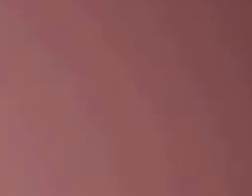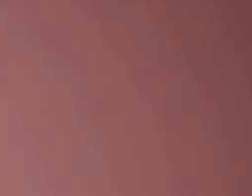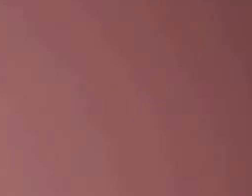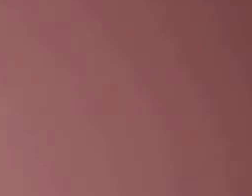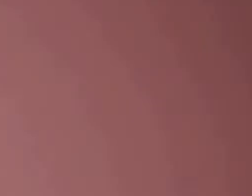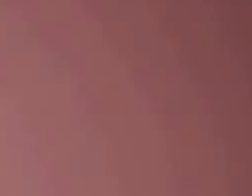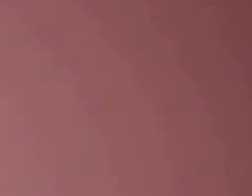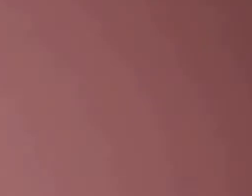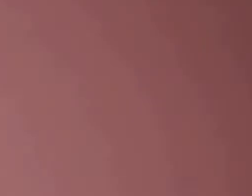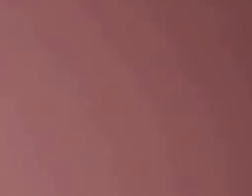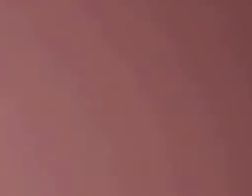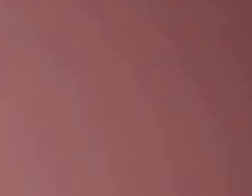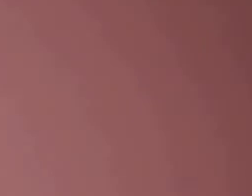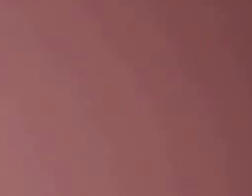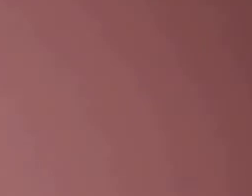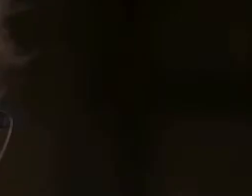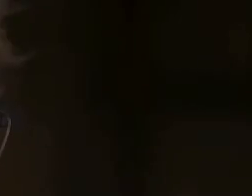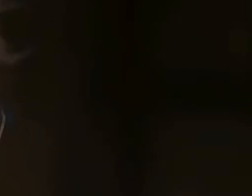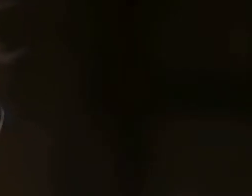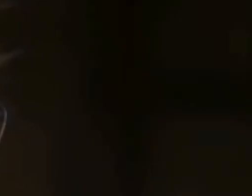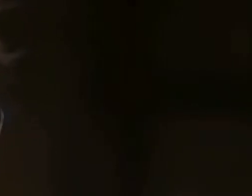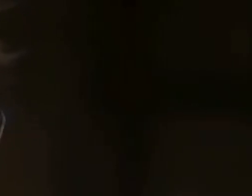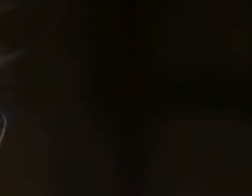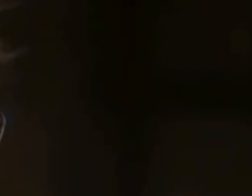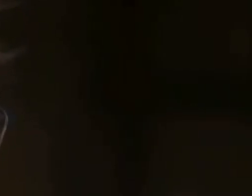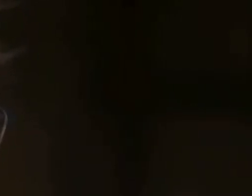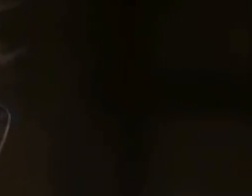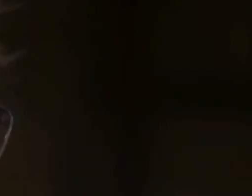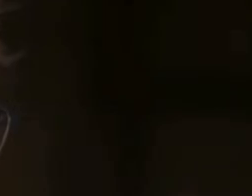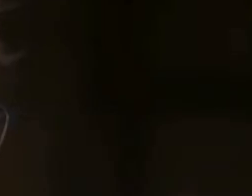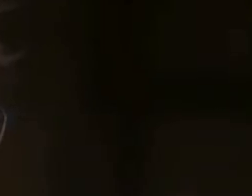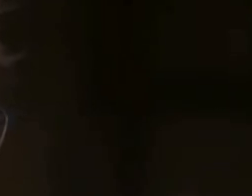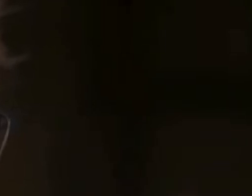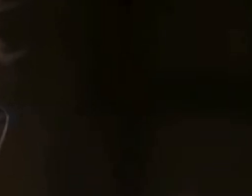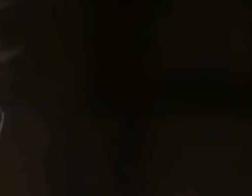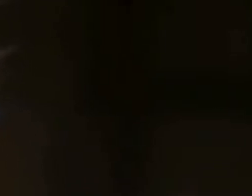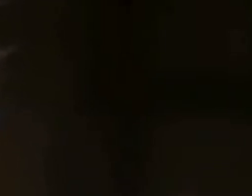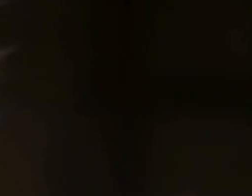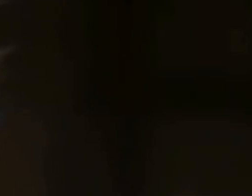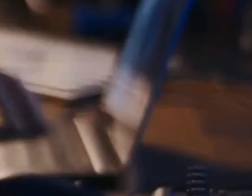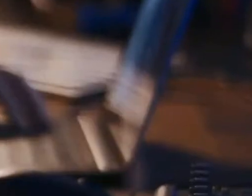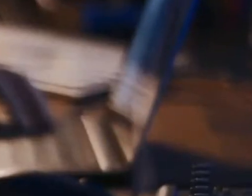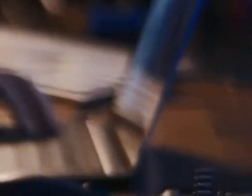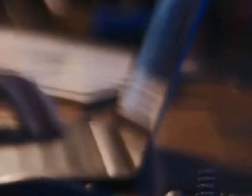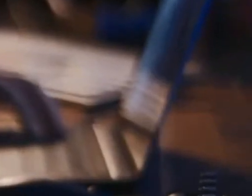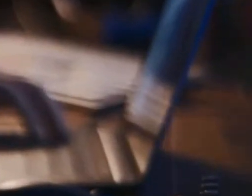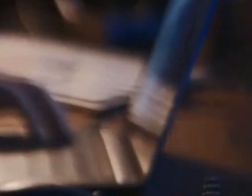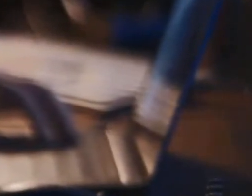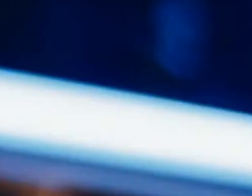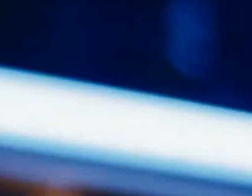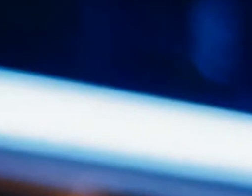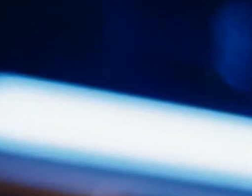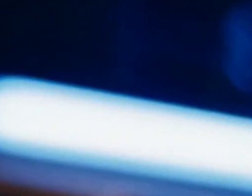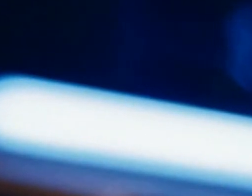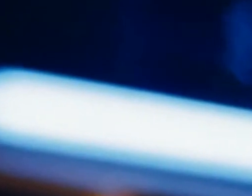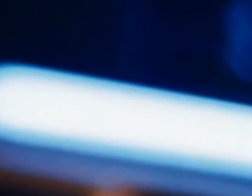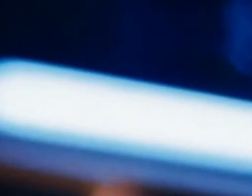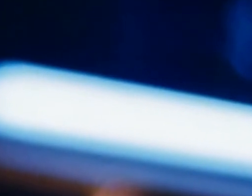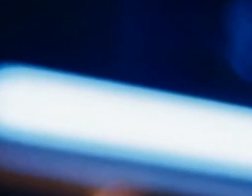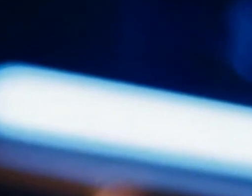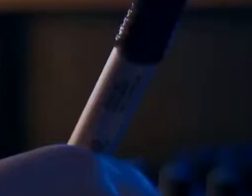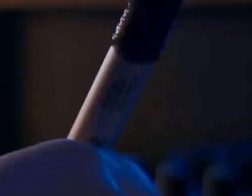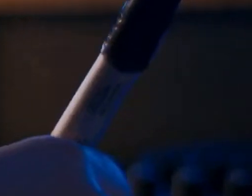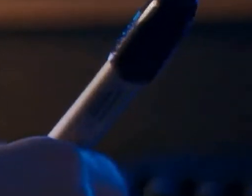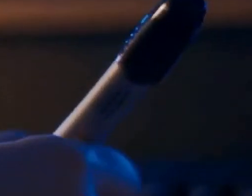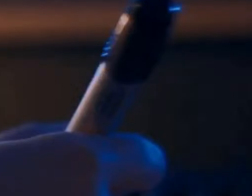a wonderful kaleidoscopic technical abomination of many, many things going on and no one having the same opinion twice. It would be lovely to see